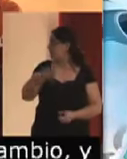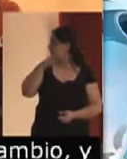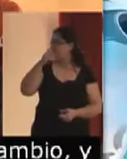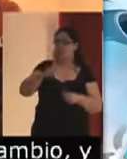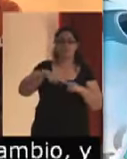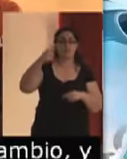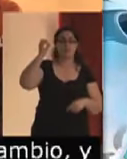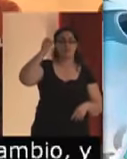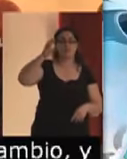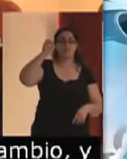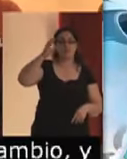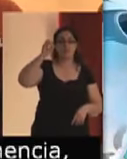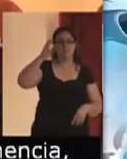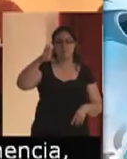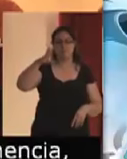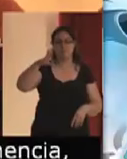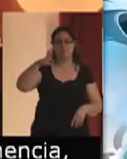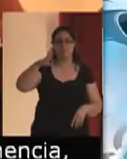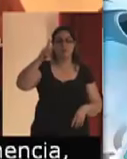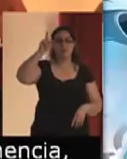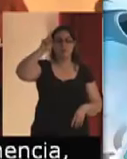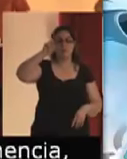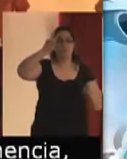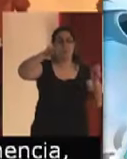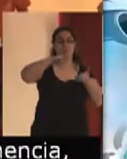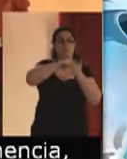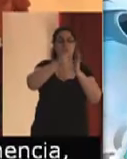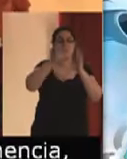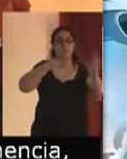we'll start with the next presentation, which is entitled